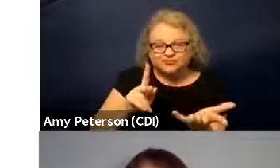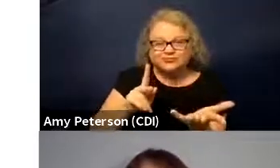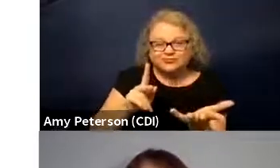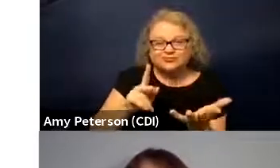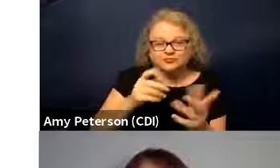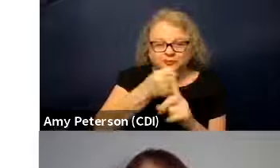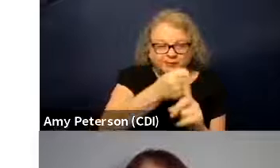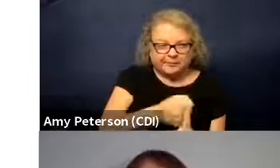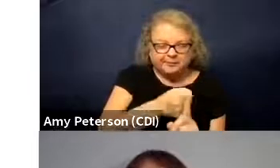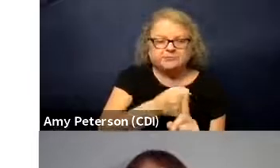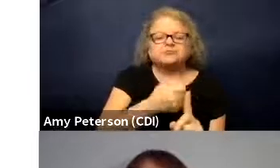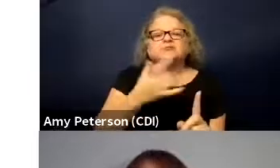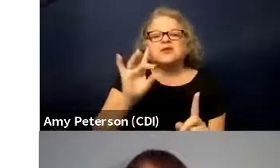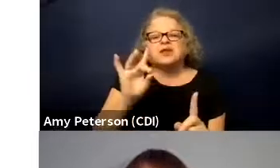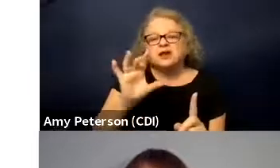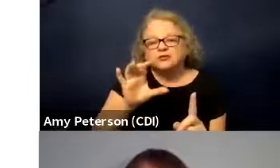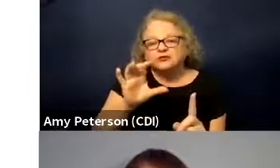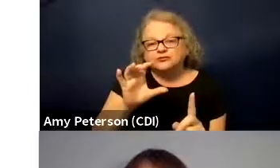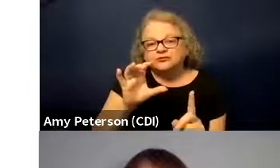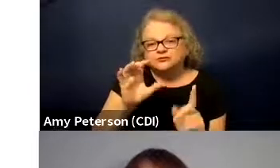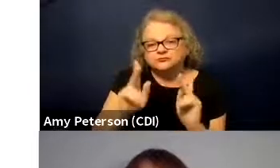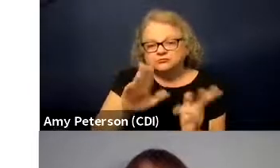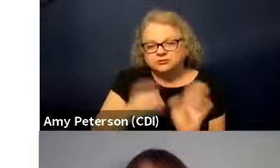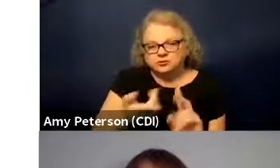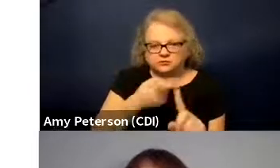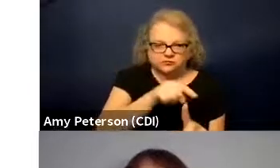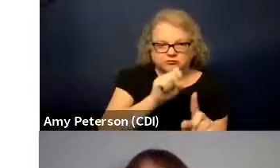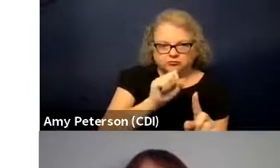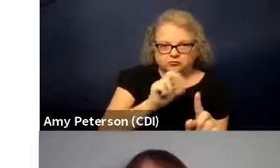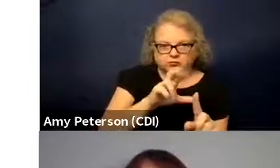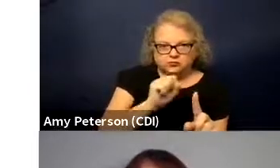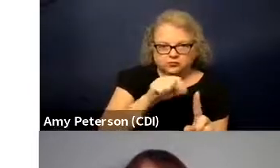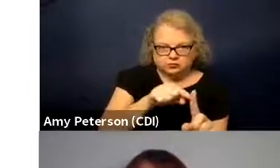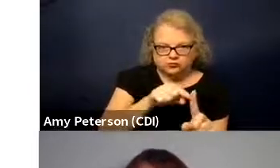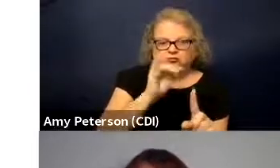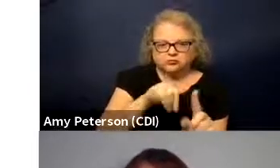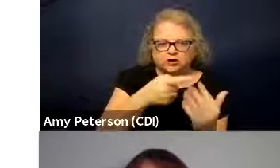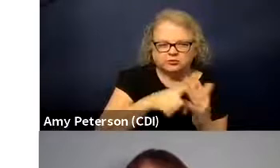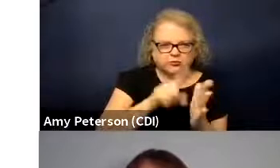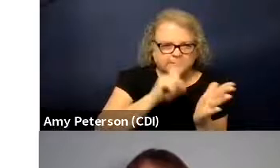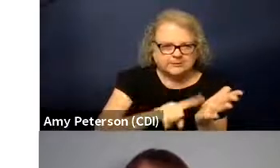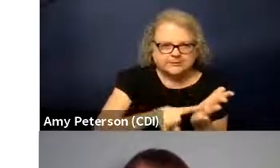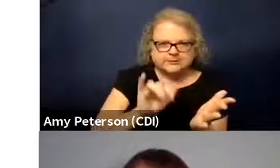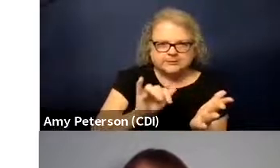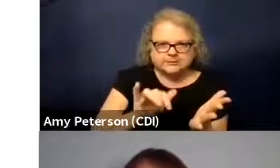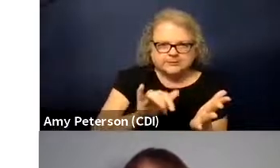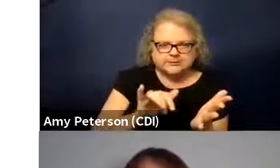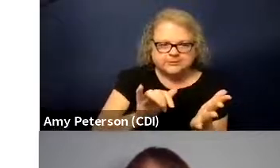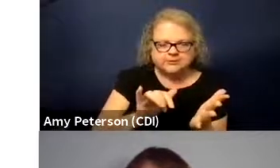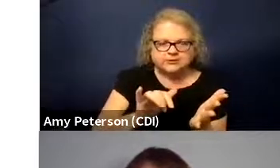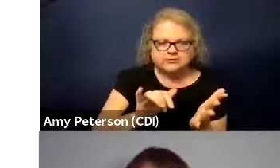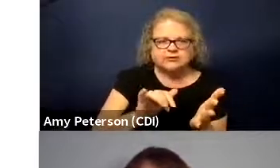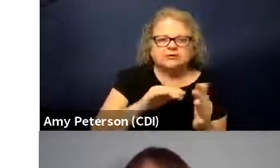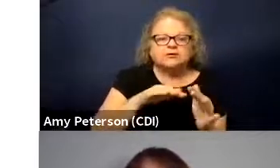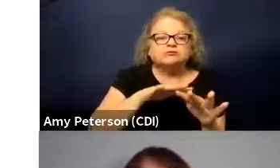Fortunately, they were able to contain that pandemic and it died out. It stopped. We have not seen